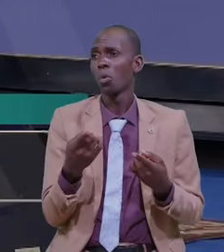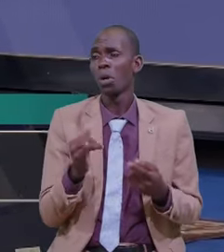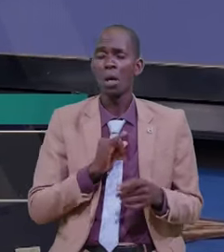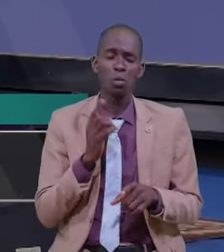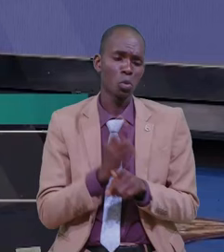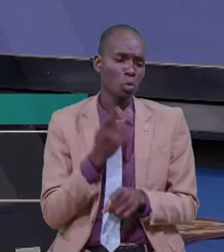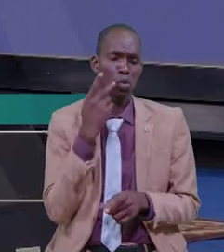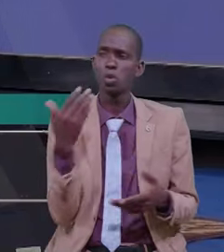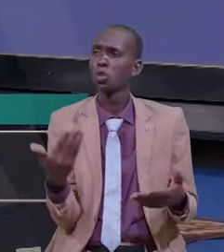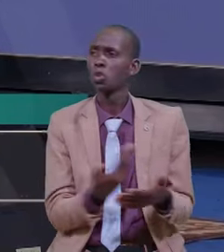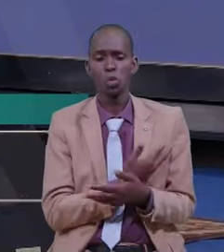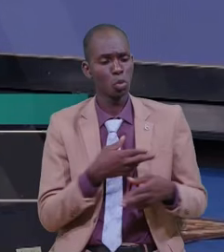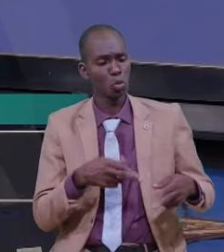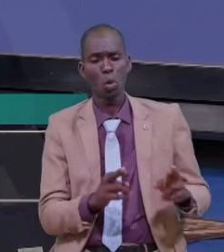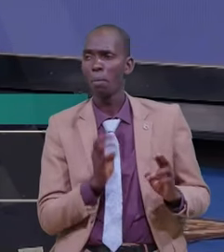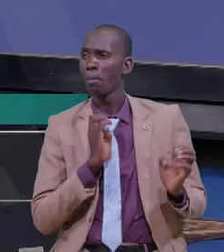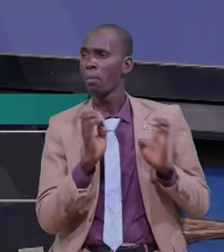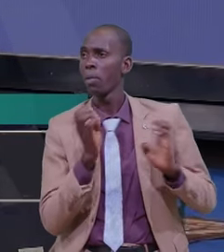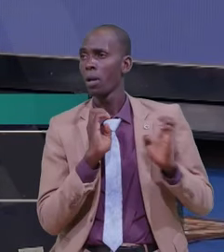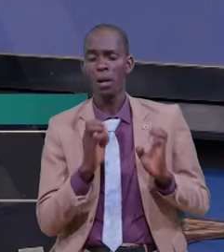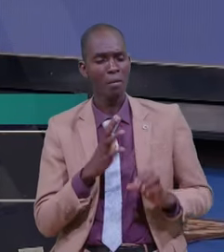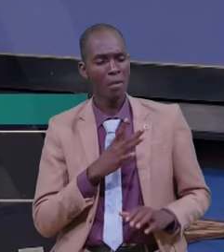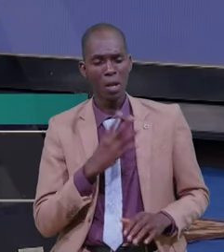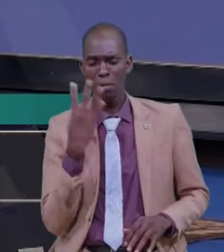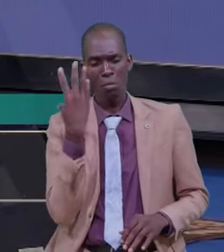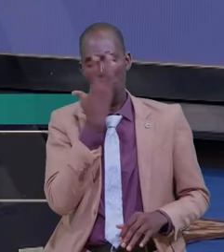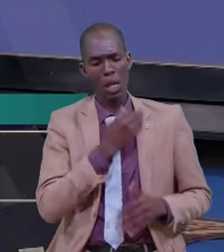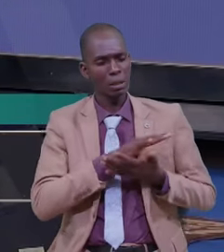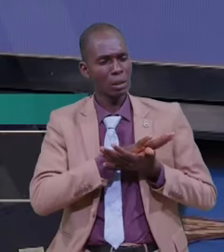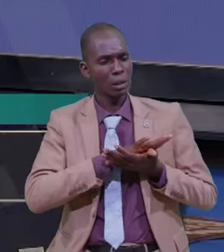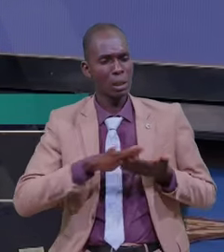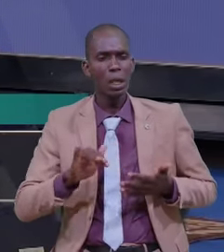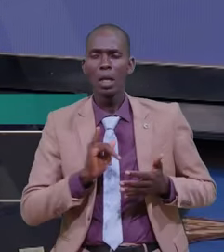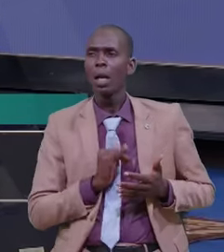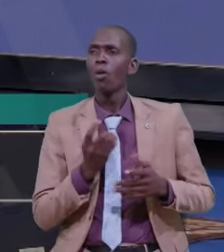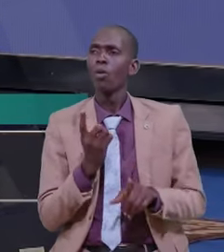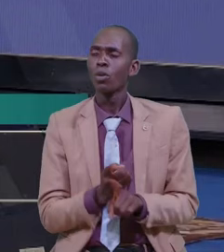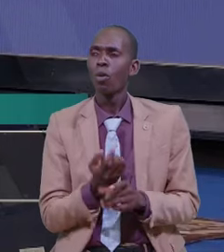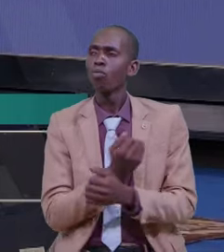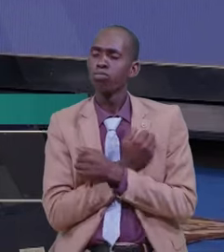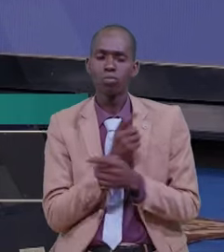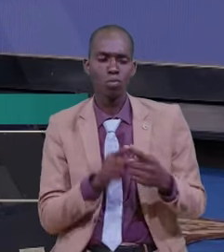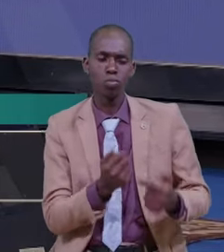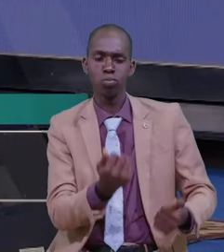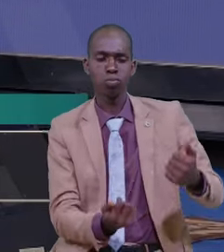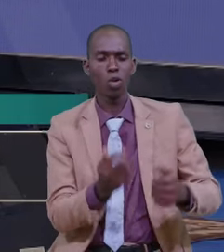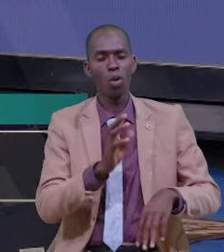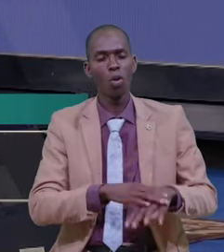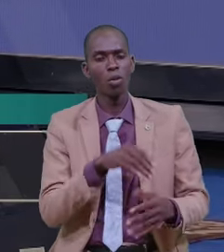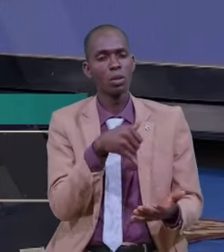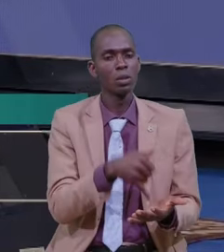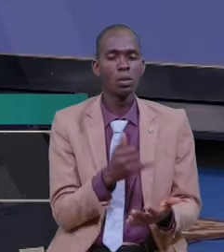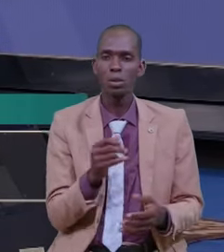road, expressway, is so nice. I wanted to drive on it. Well, life doesn't